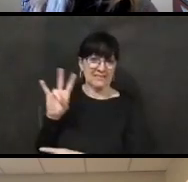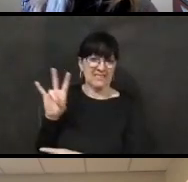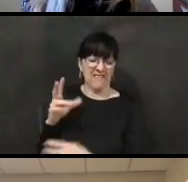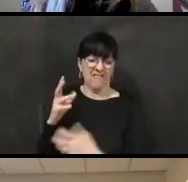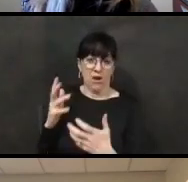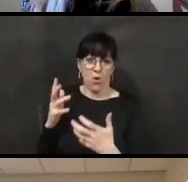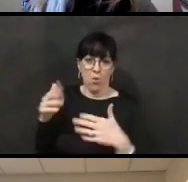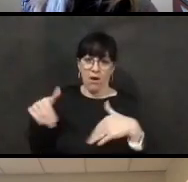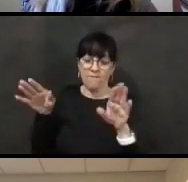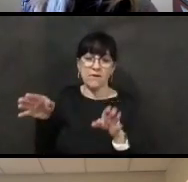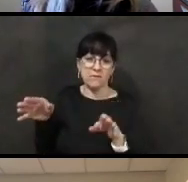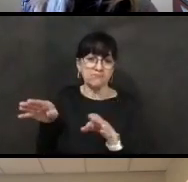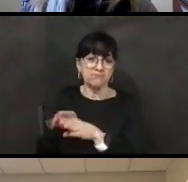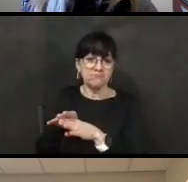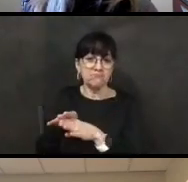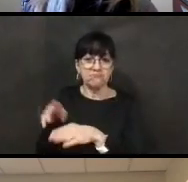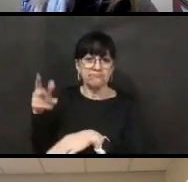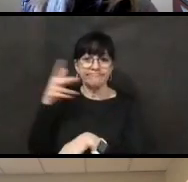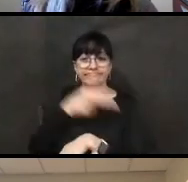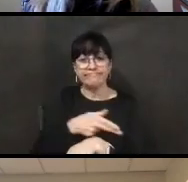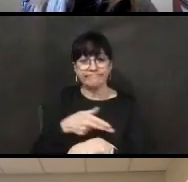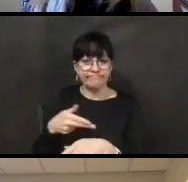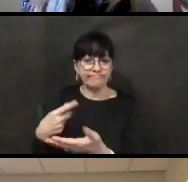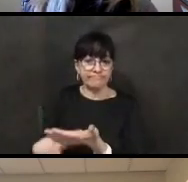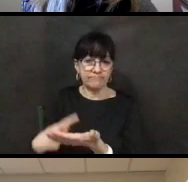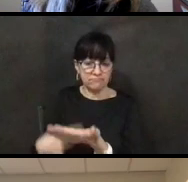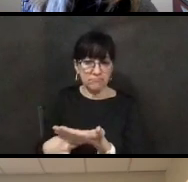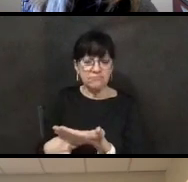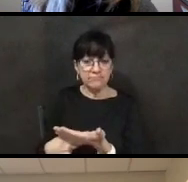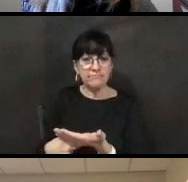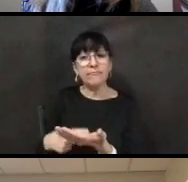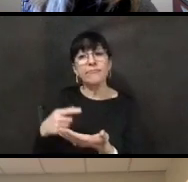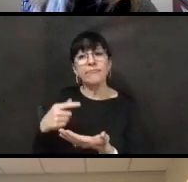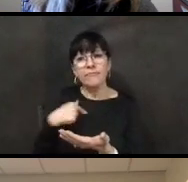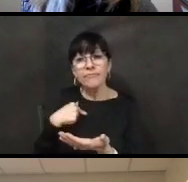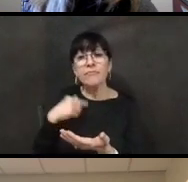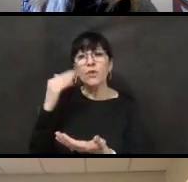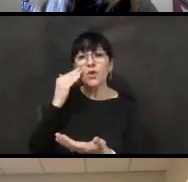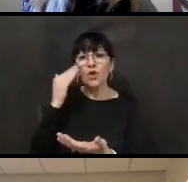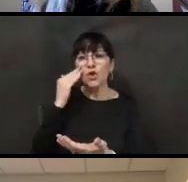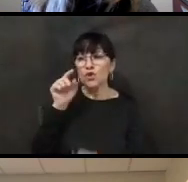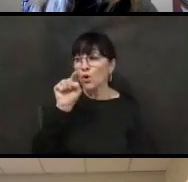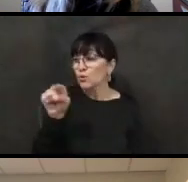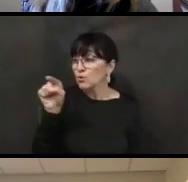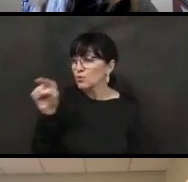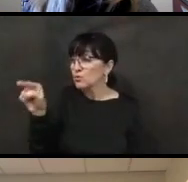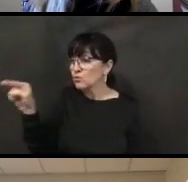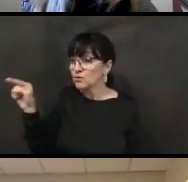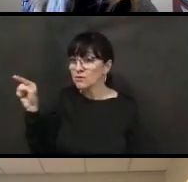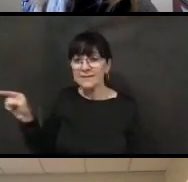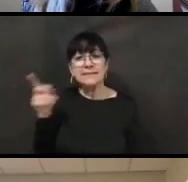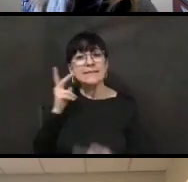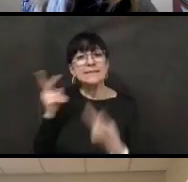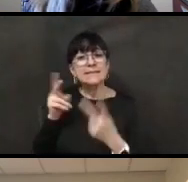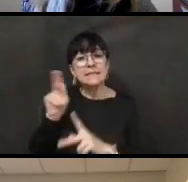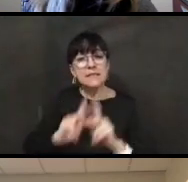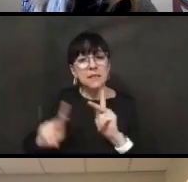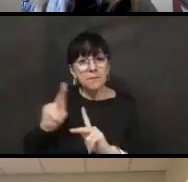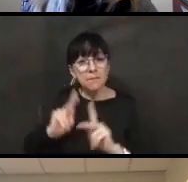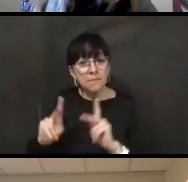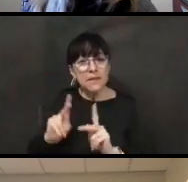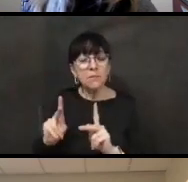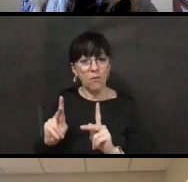Rattay and I and others, and many of the electeds who are also on this evening, one individual's out exercising, one individual's